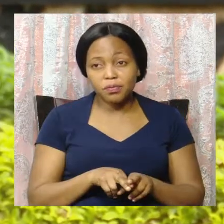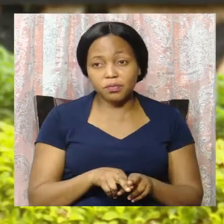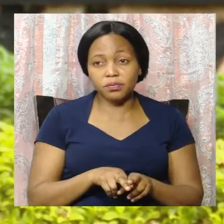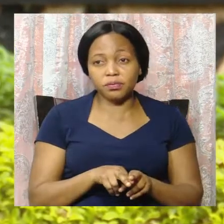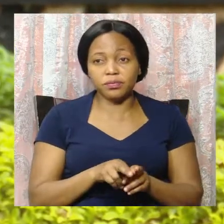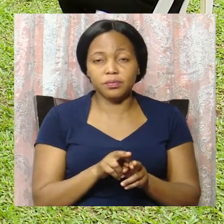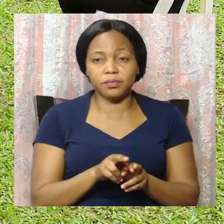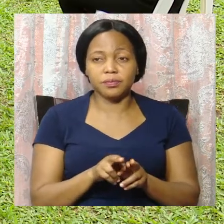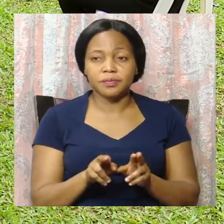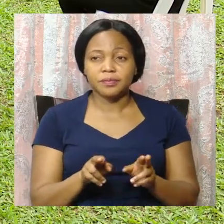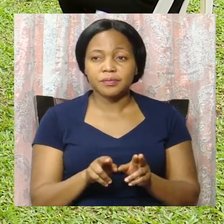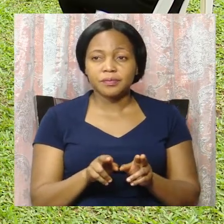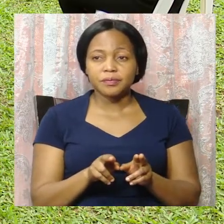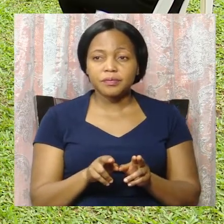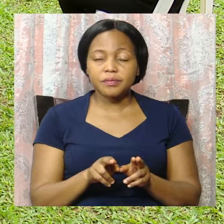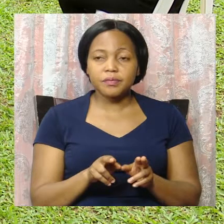because I have been